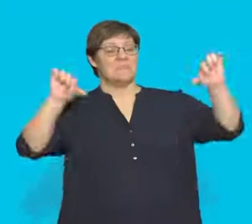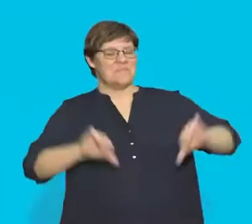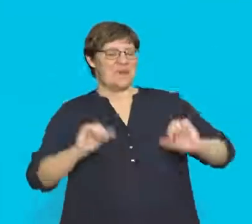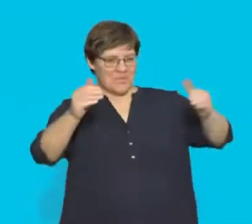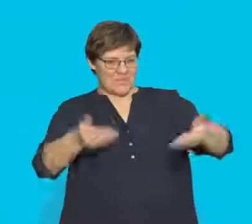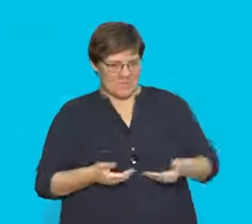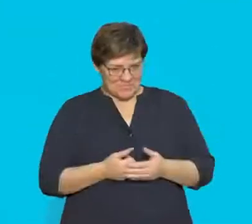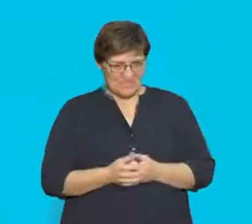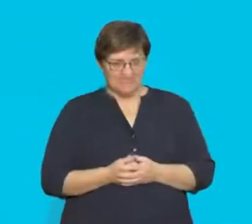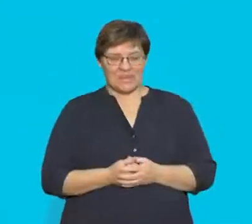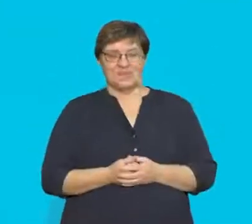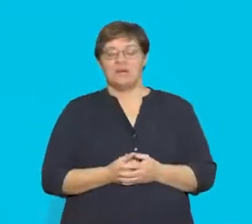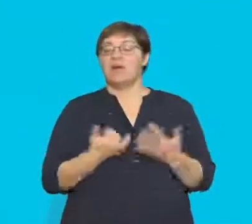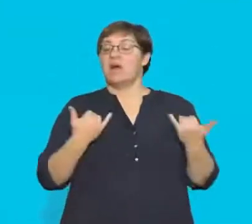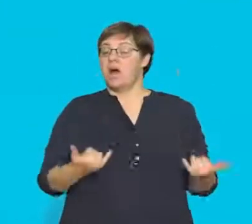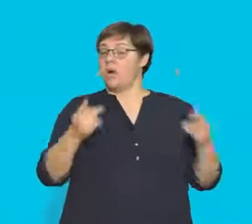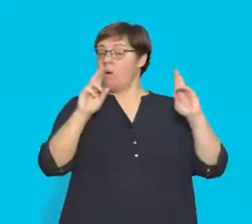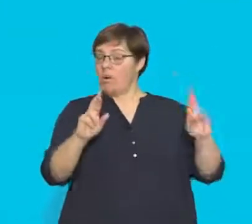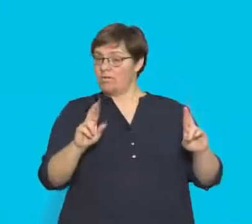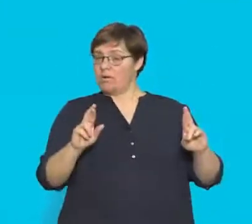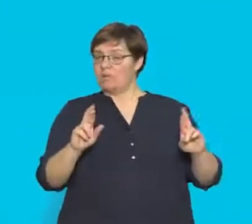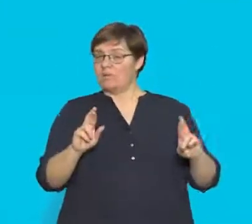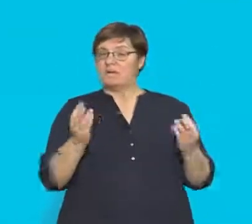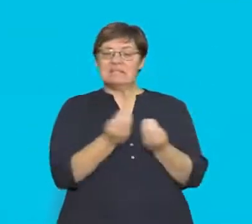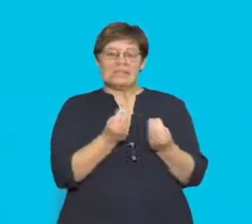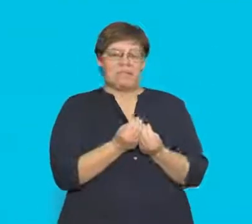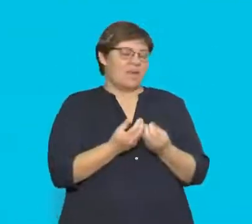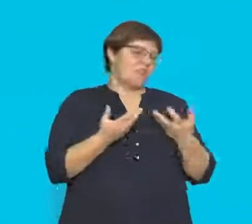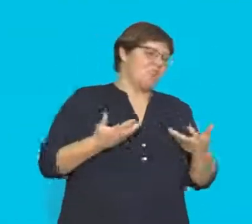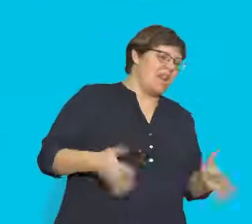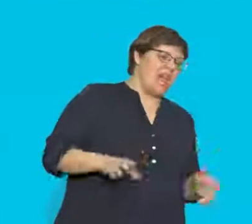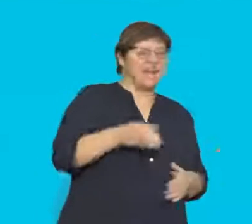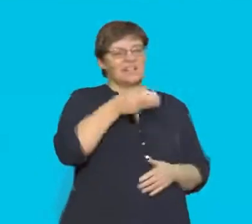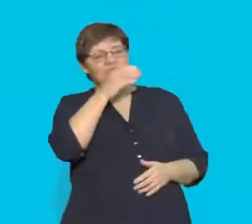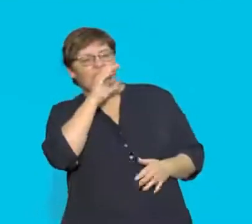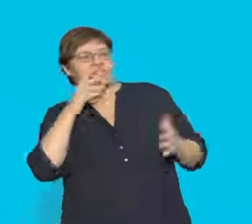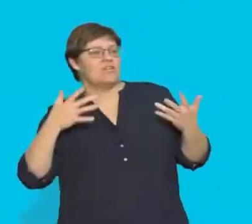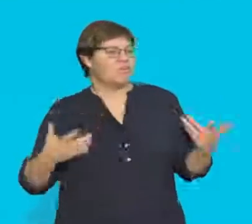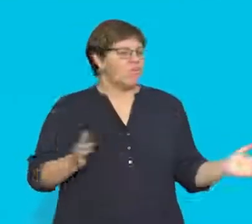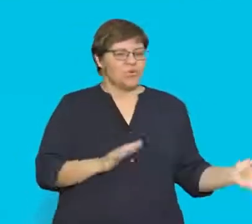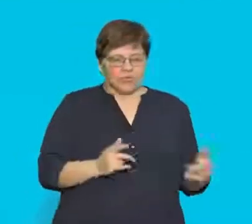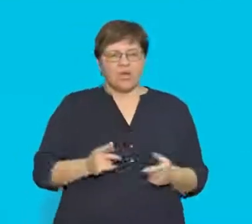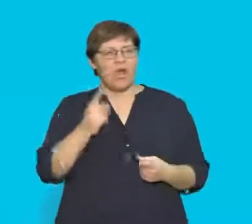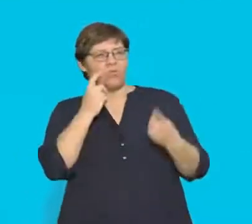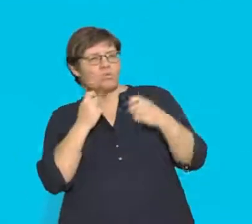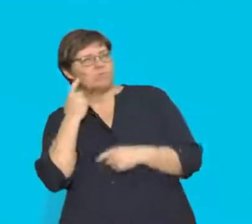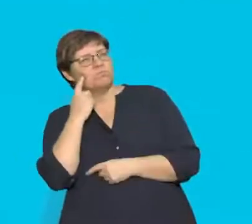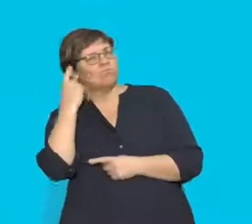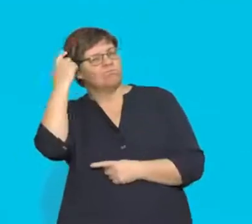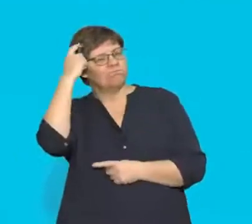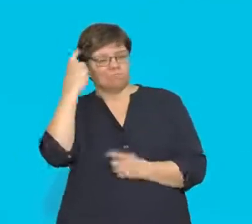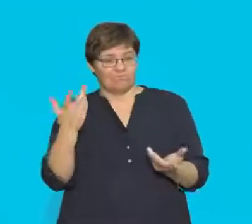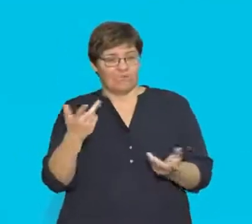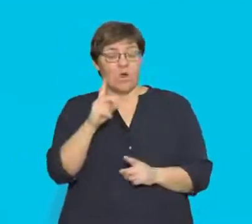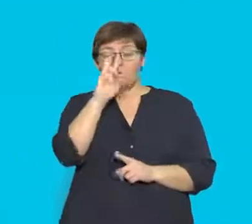Welcome back from that ad break. I hope you've had a bit of something to relax and think about, the questions we've been asking. Remember, the